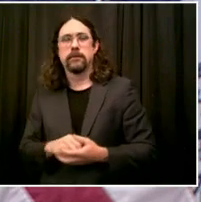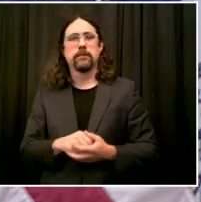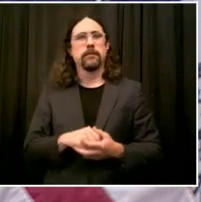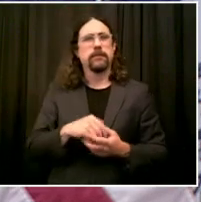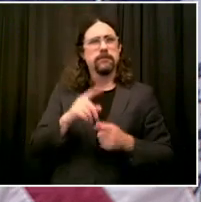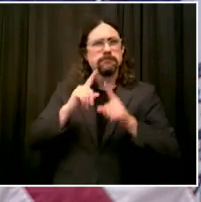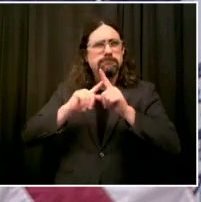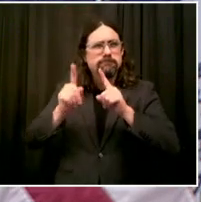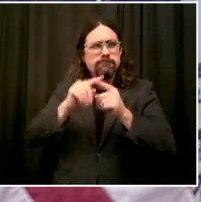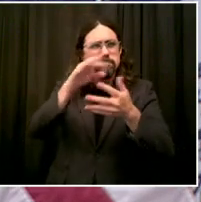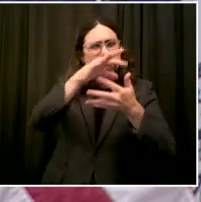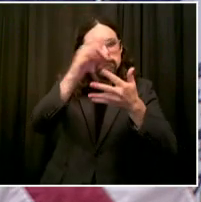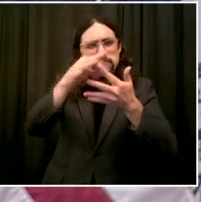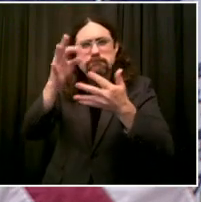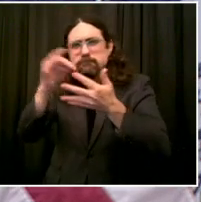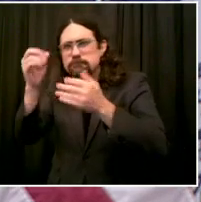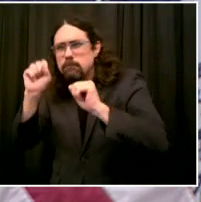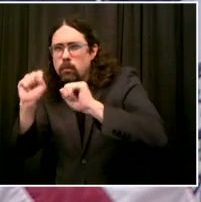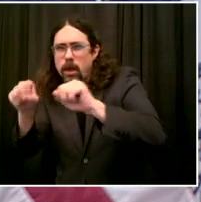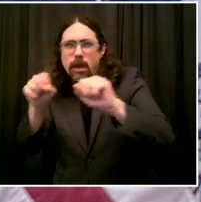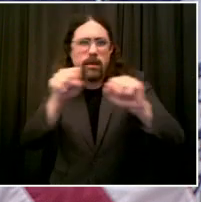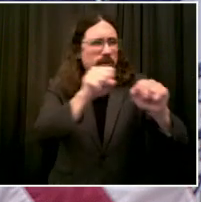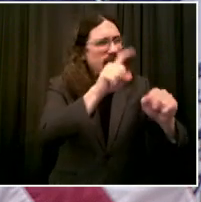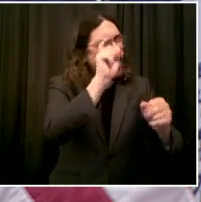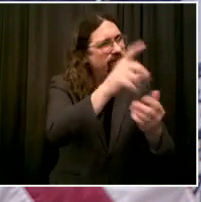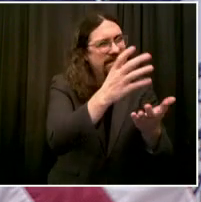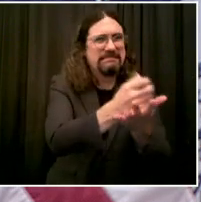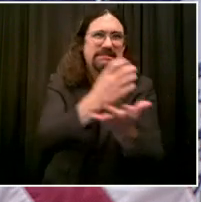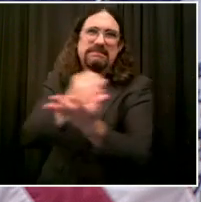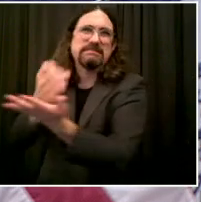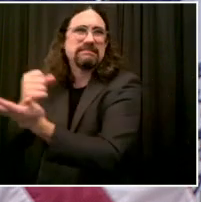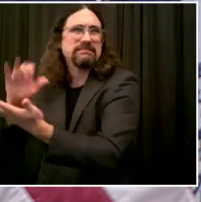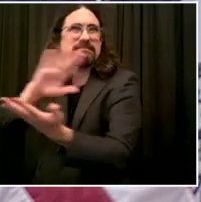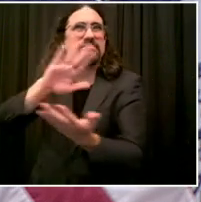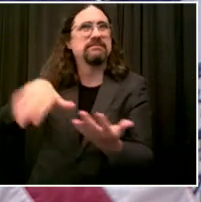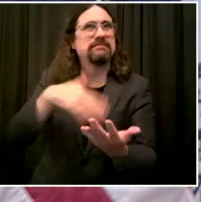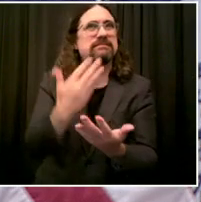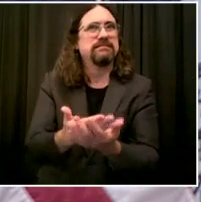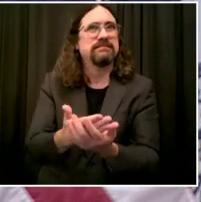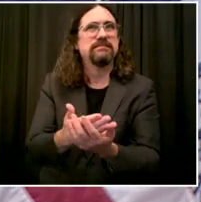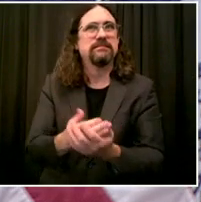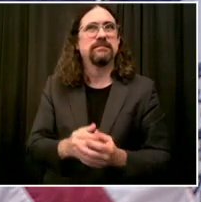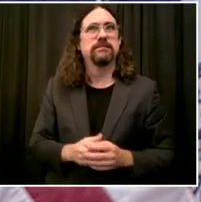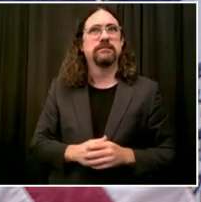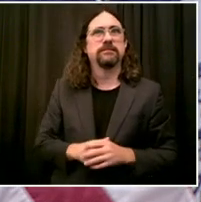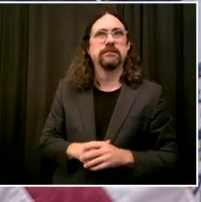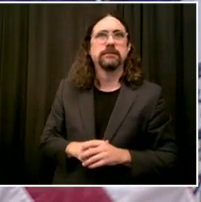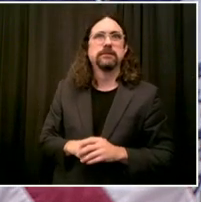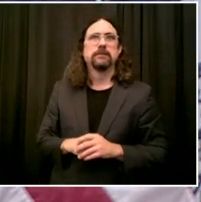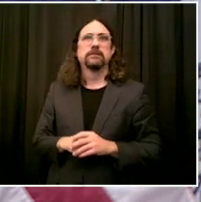Okay, on another issue, I wanted to ask you about the report on